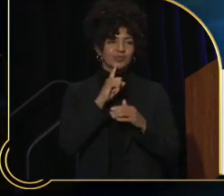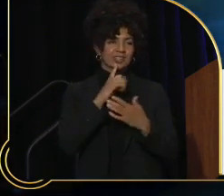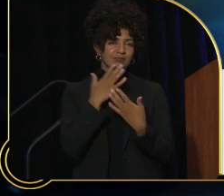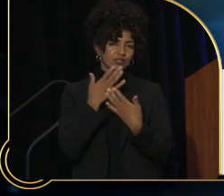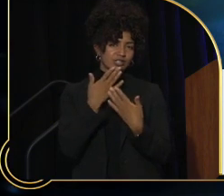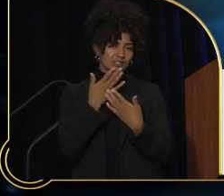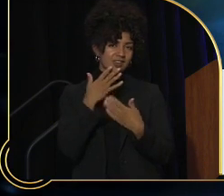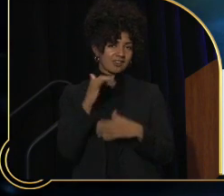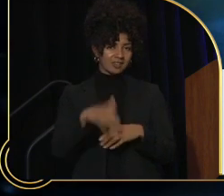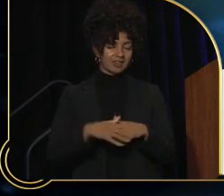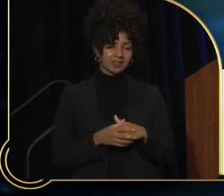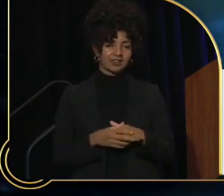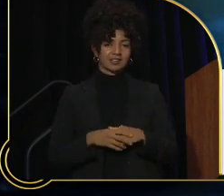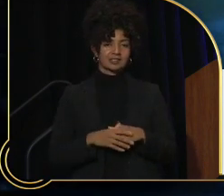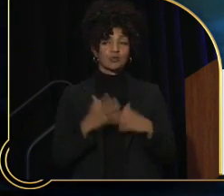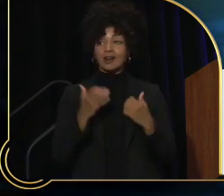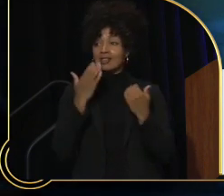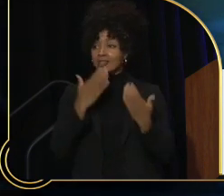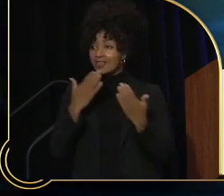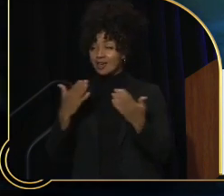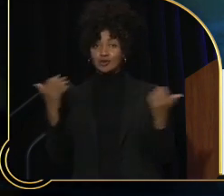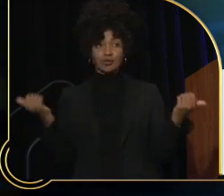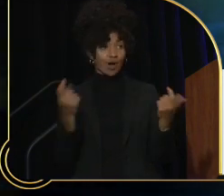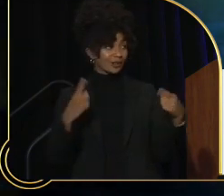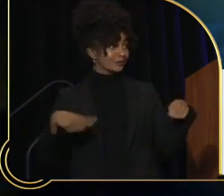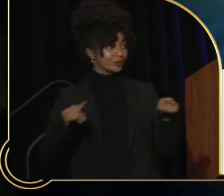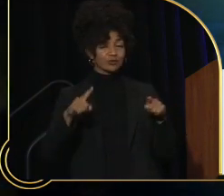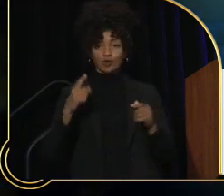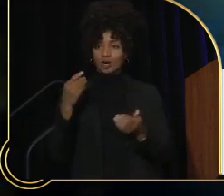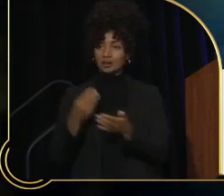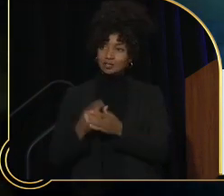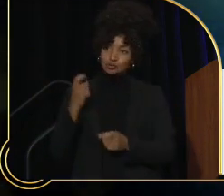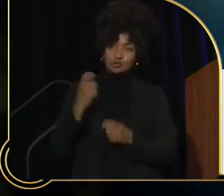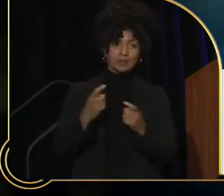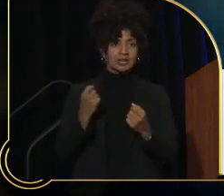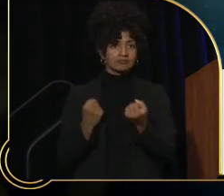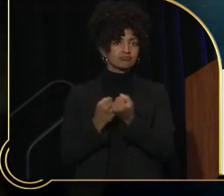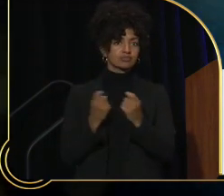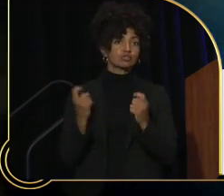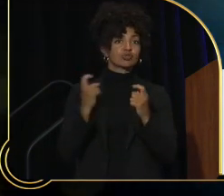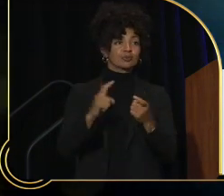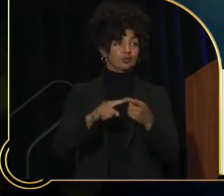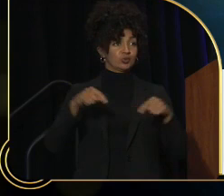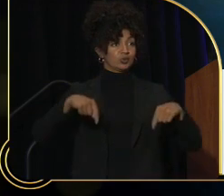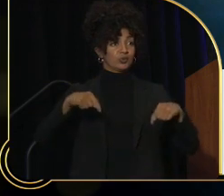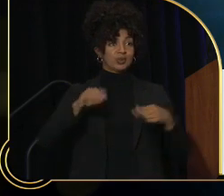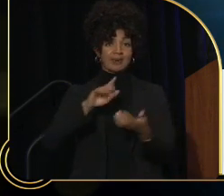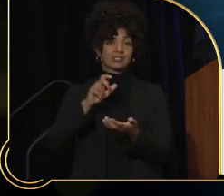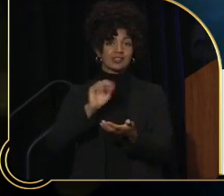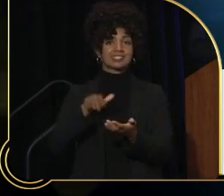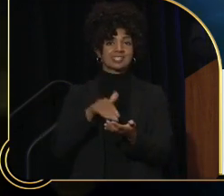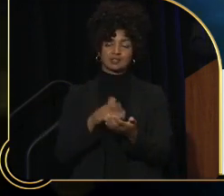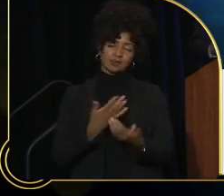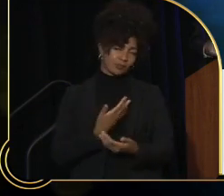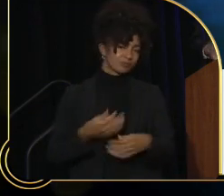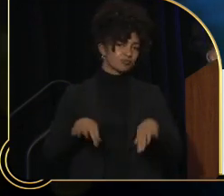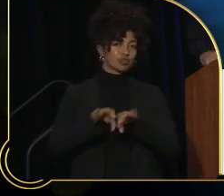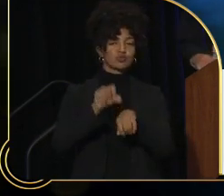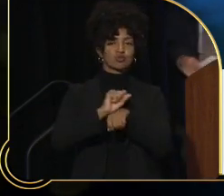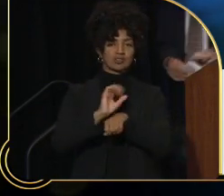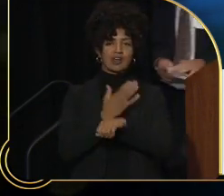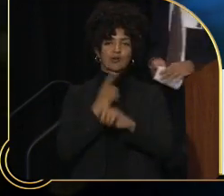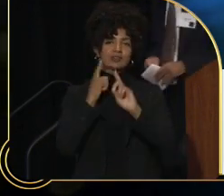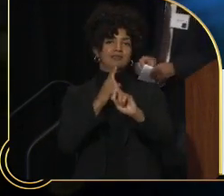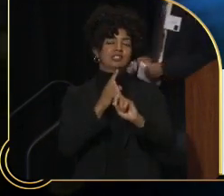that. And I want to thank you all for contributing to the Bazelon Center's important work and mission. Thank you.